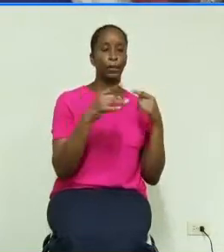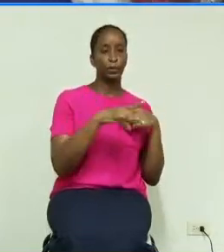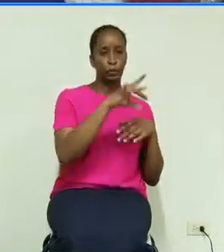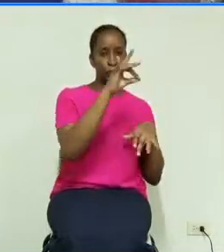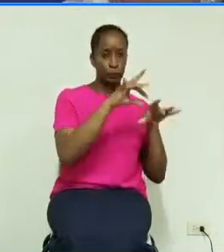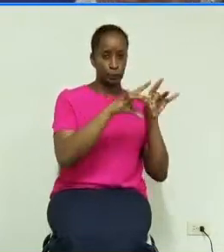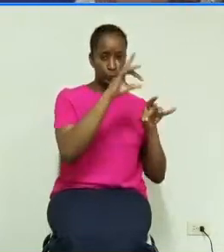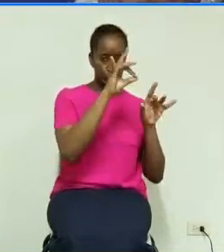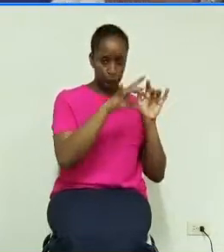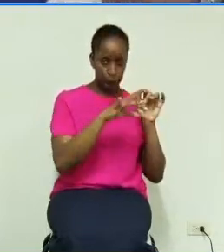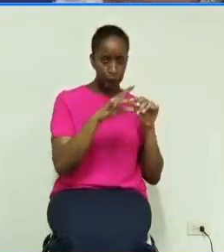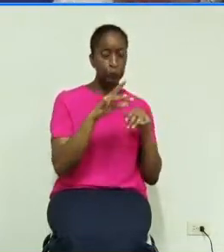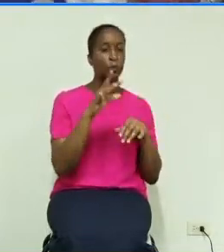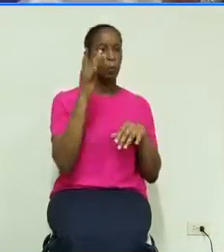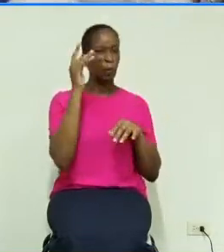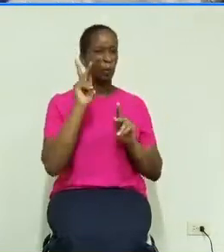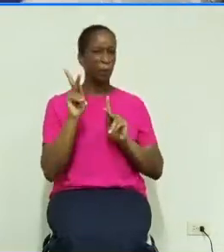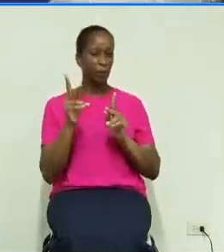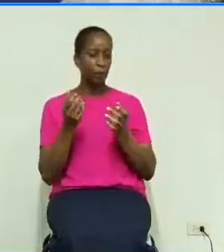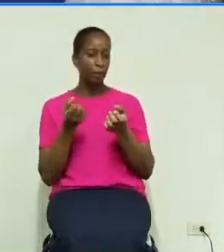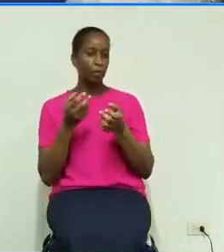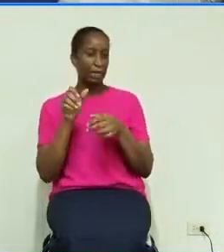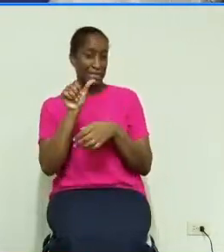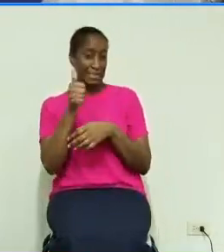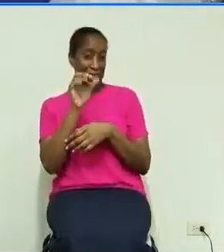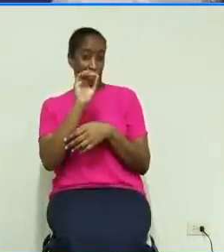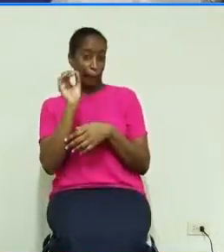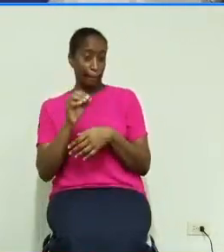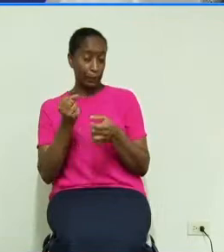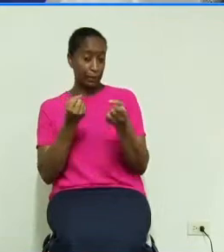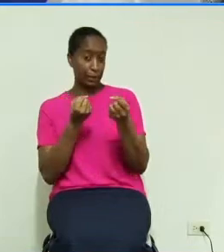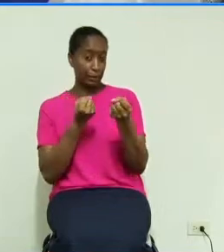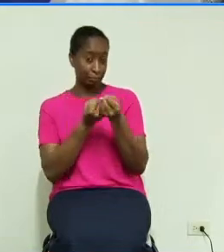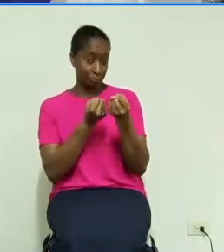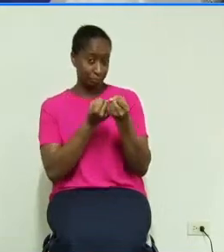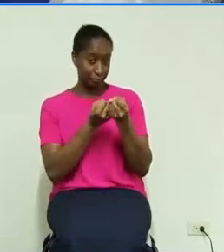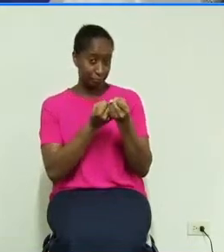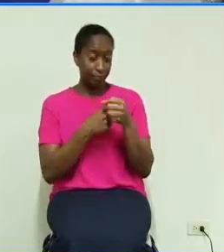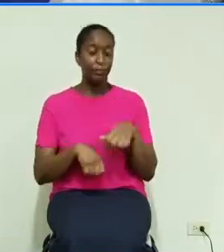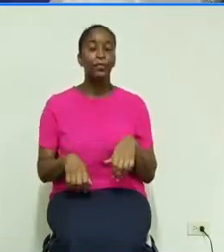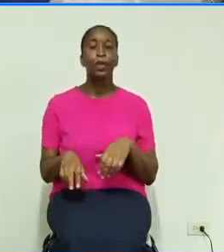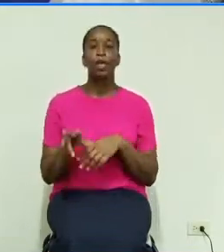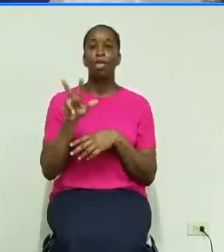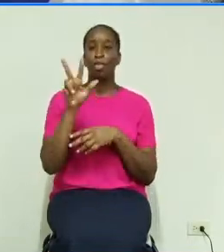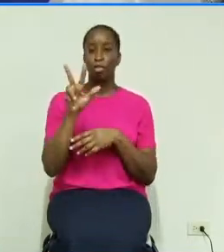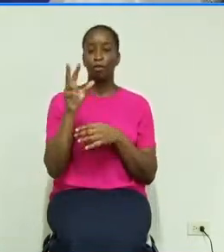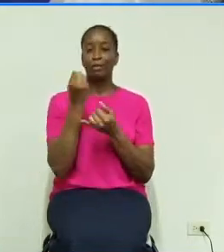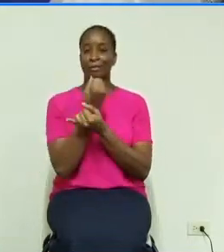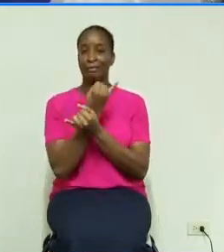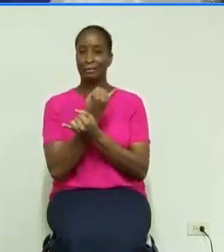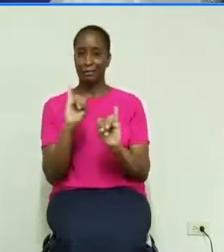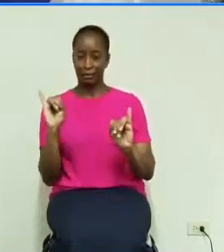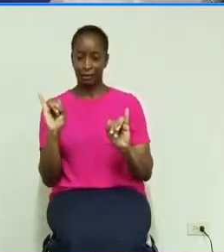and 3 independent senators whom the President considers